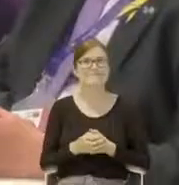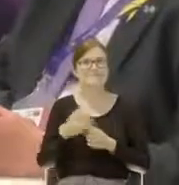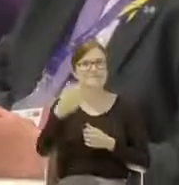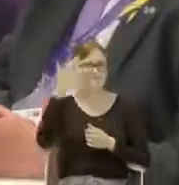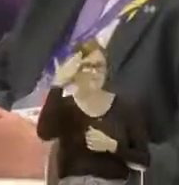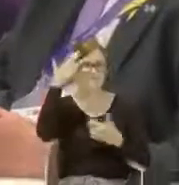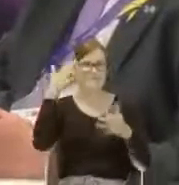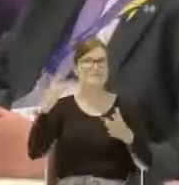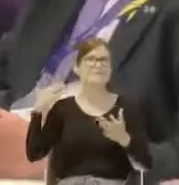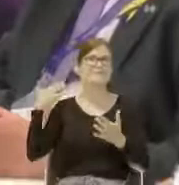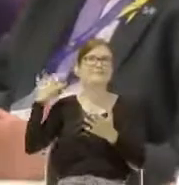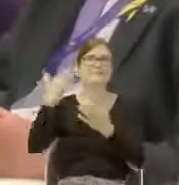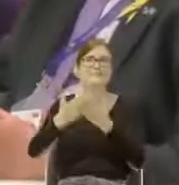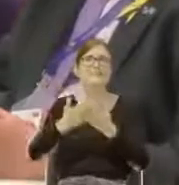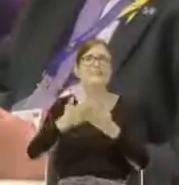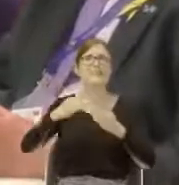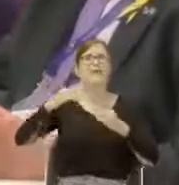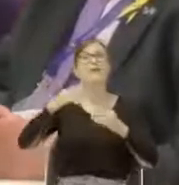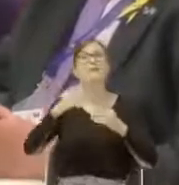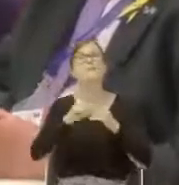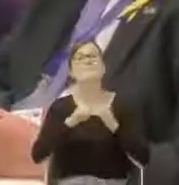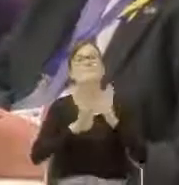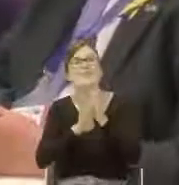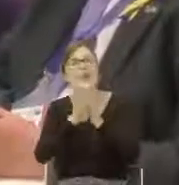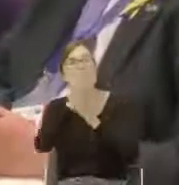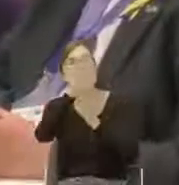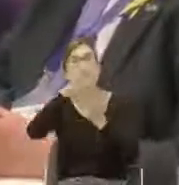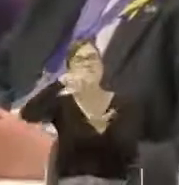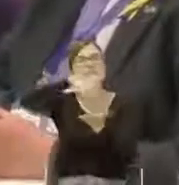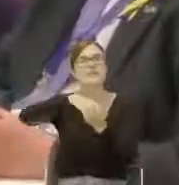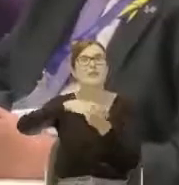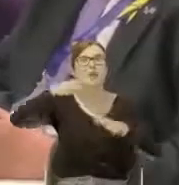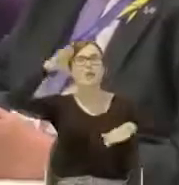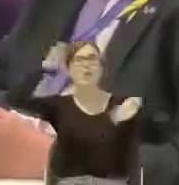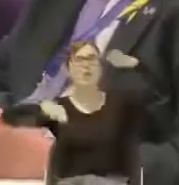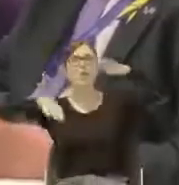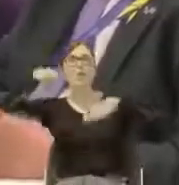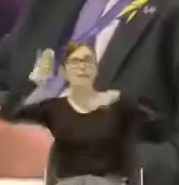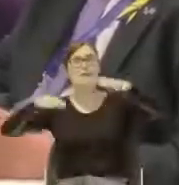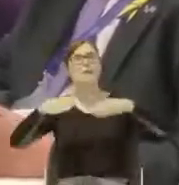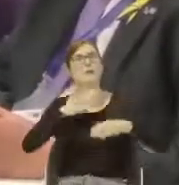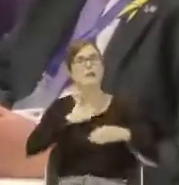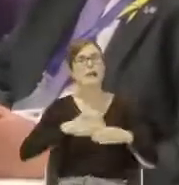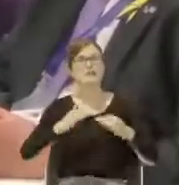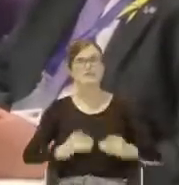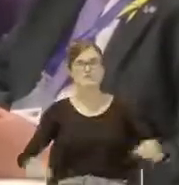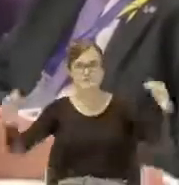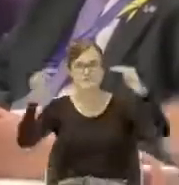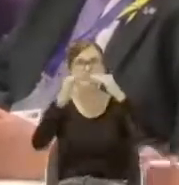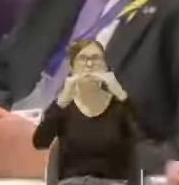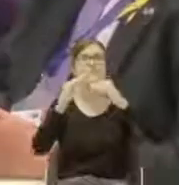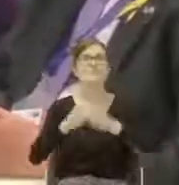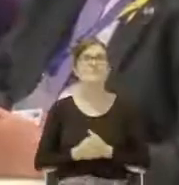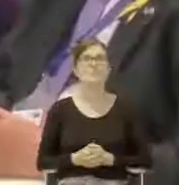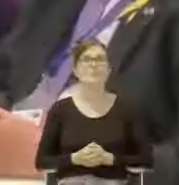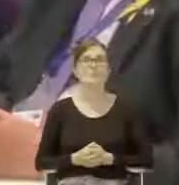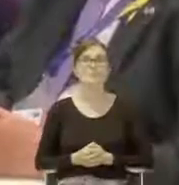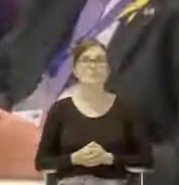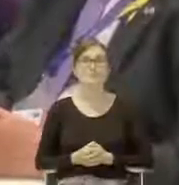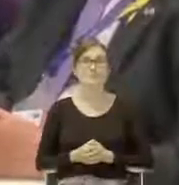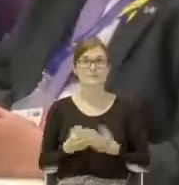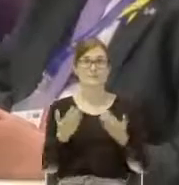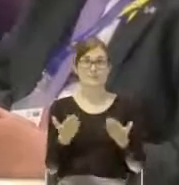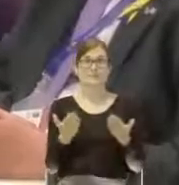every 2 years, then will be UNICEF and FAO. So this is Local 20 Coalition is our